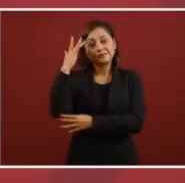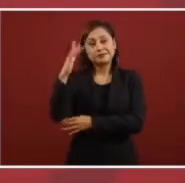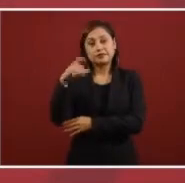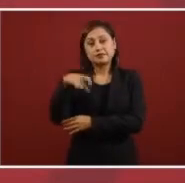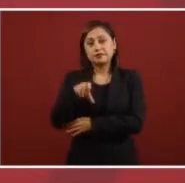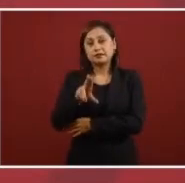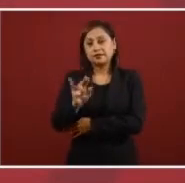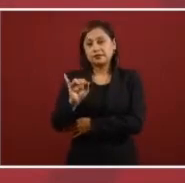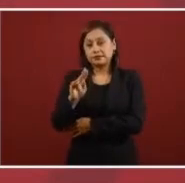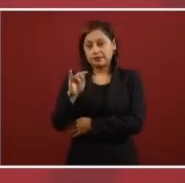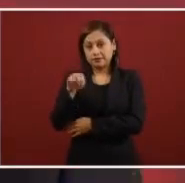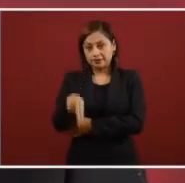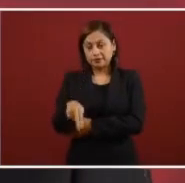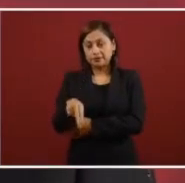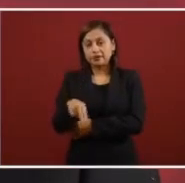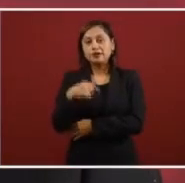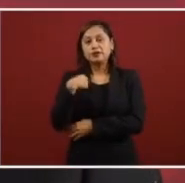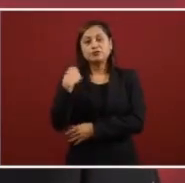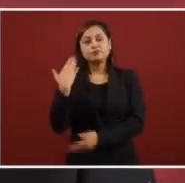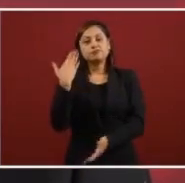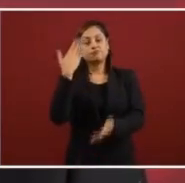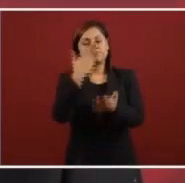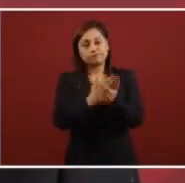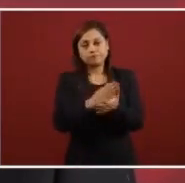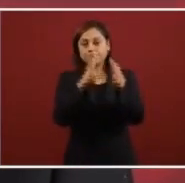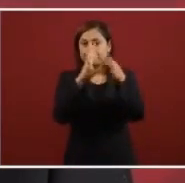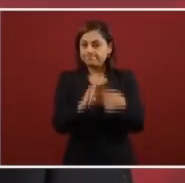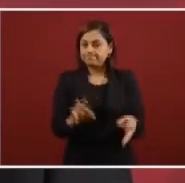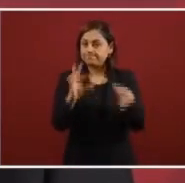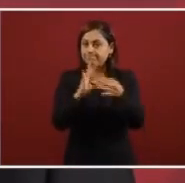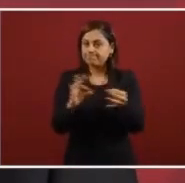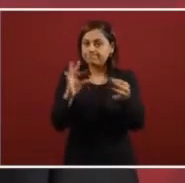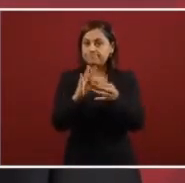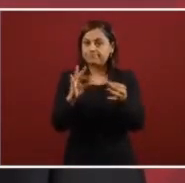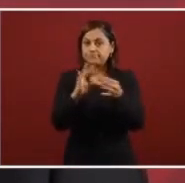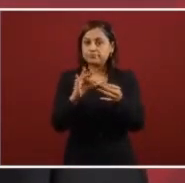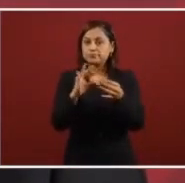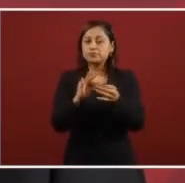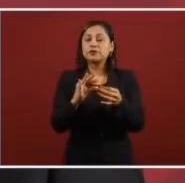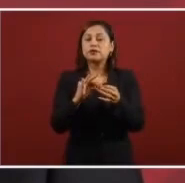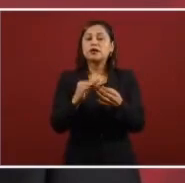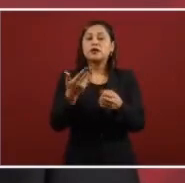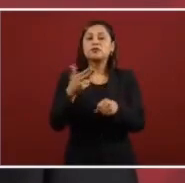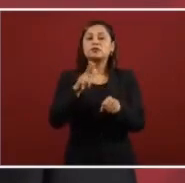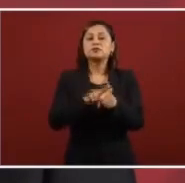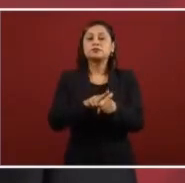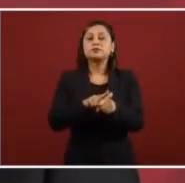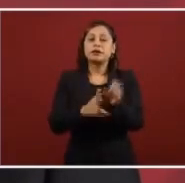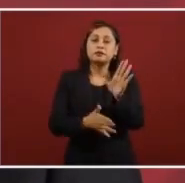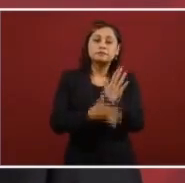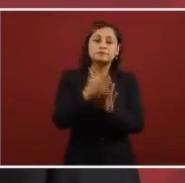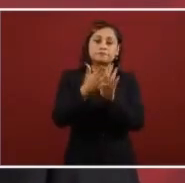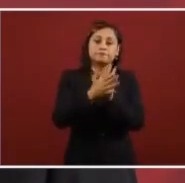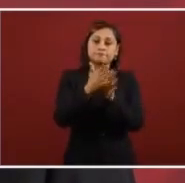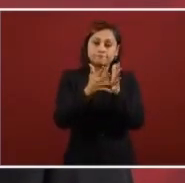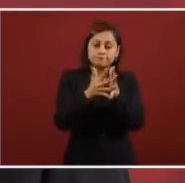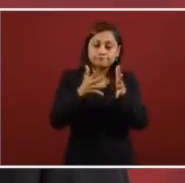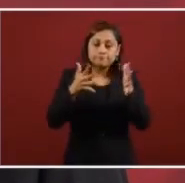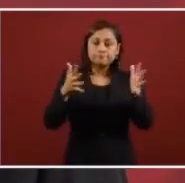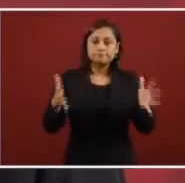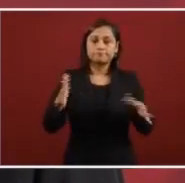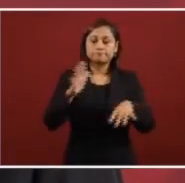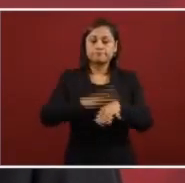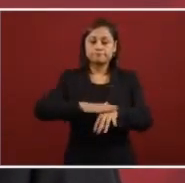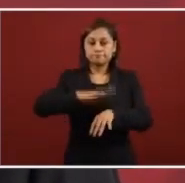And I went to let them know that we're going to amplify the hospital in San